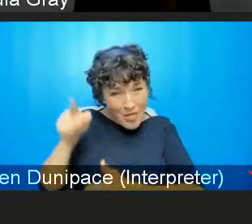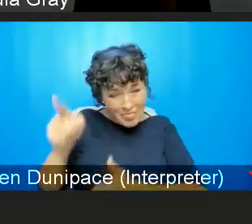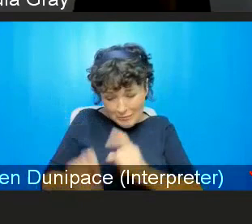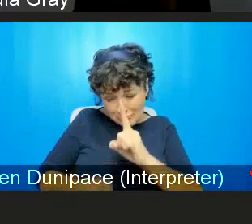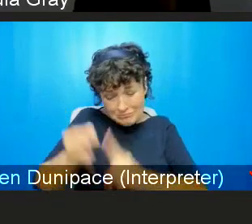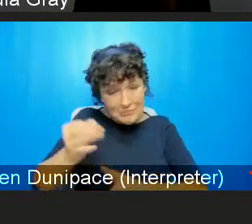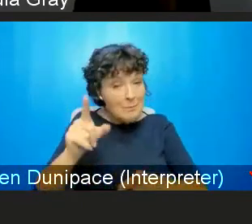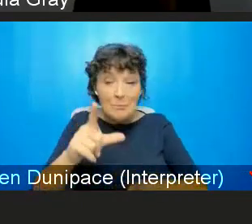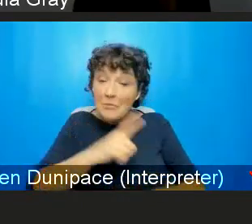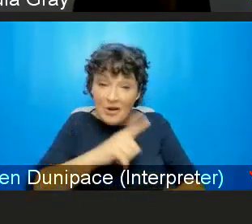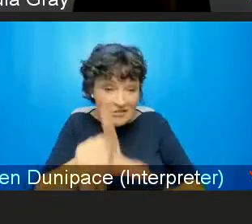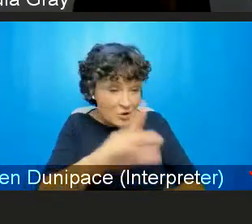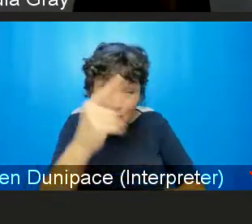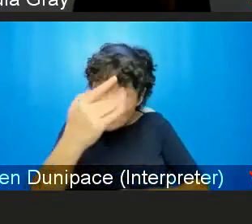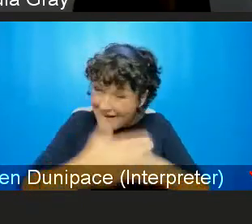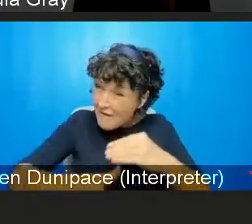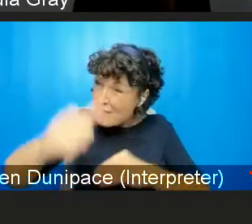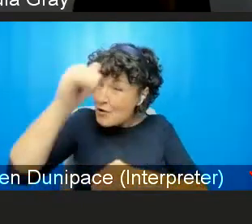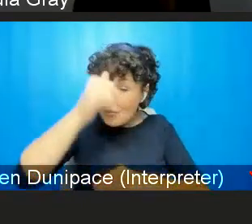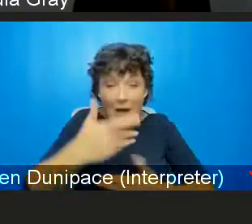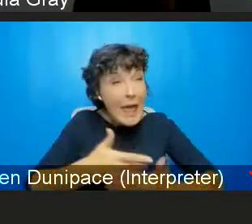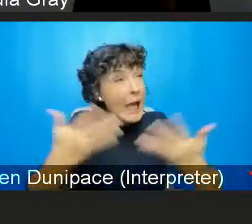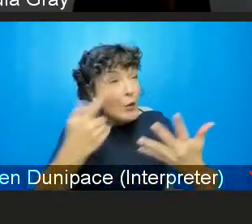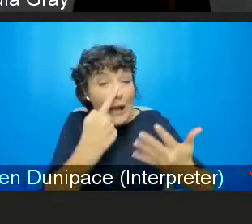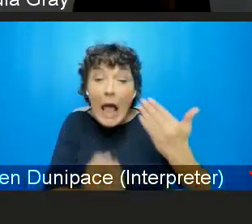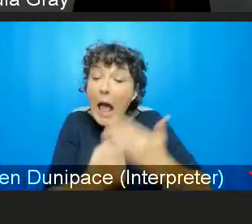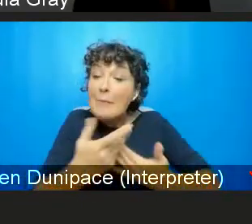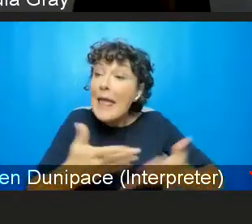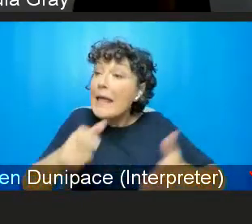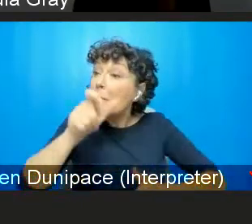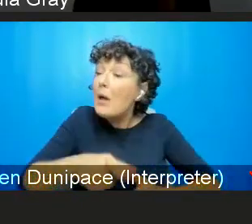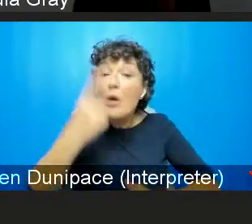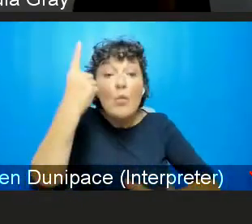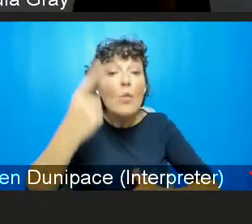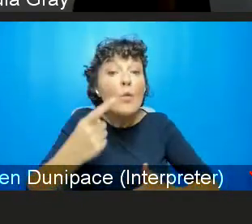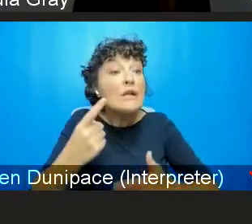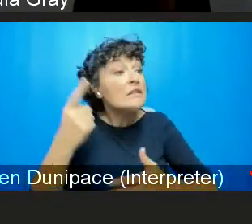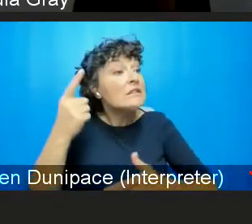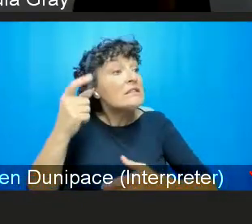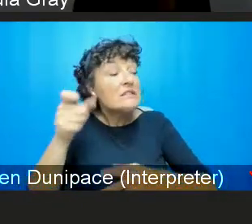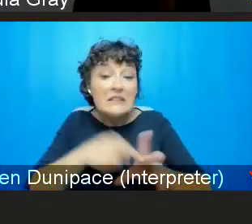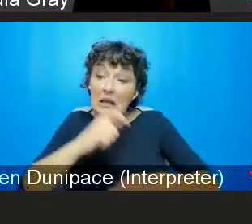impairments come to us all at any journey, any part of our life. Thank you.